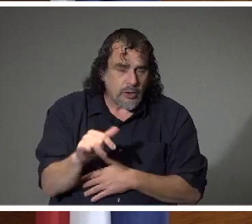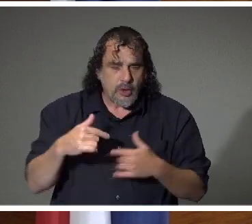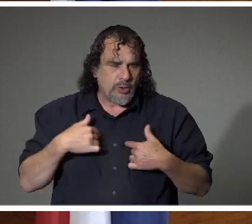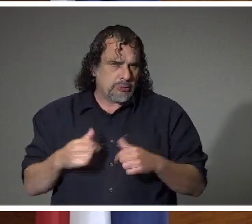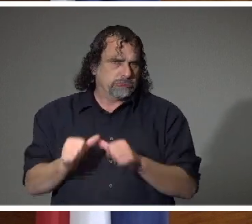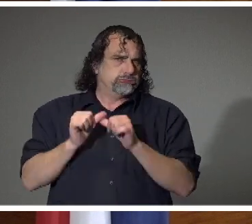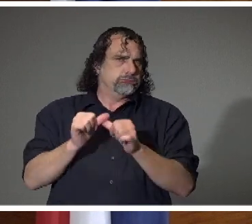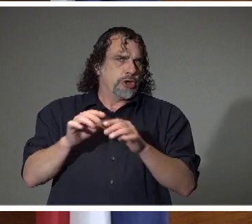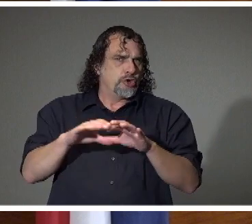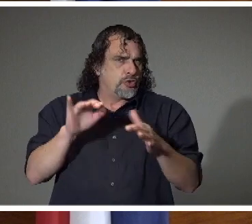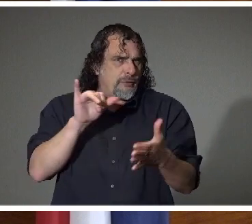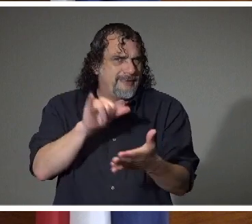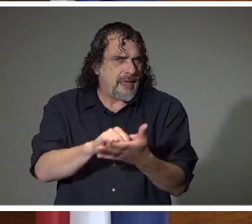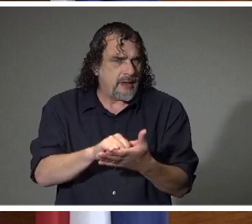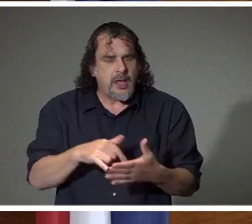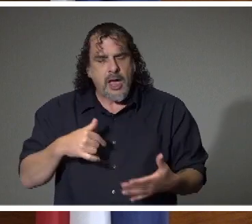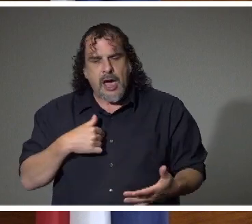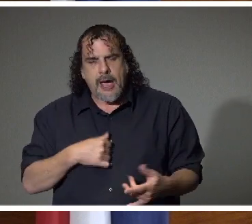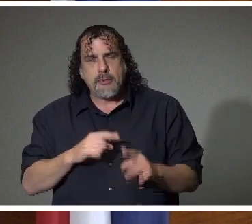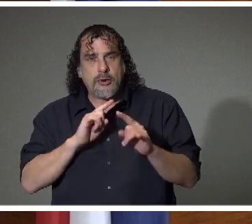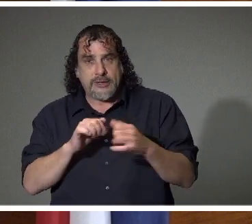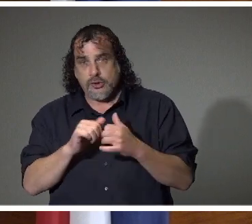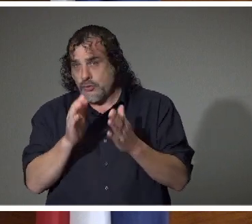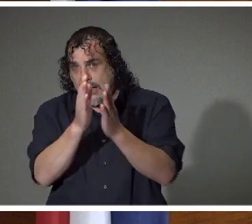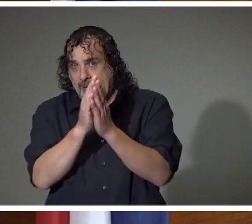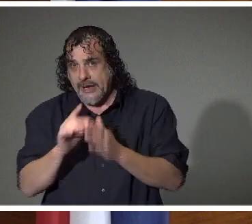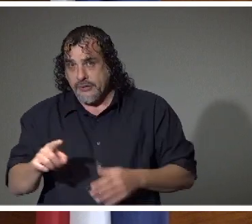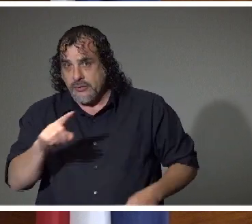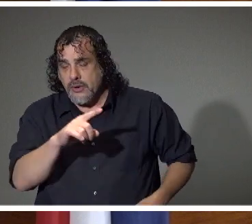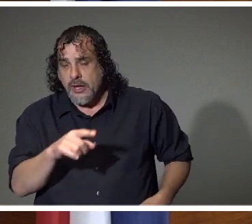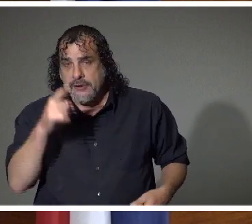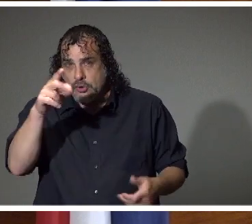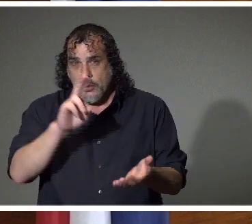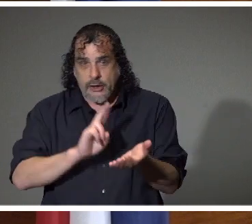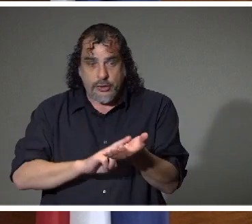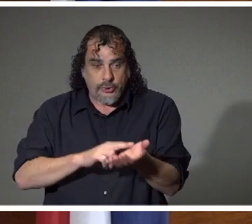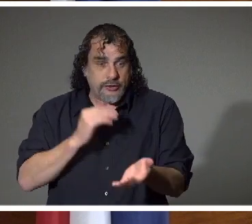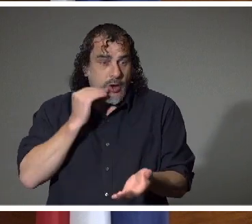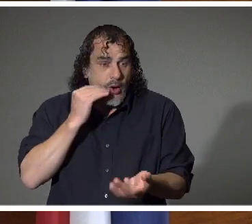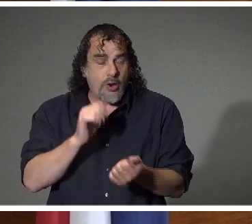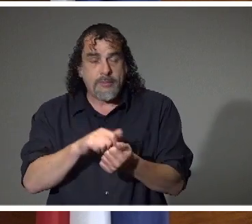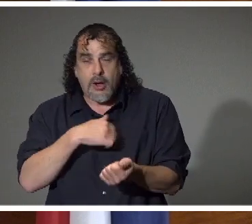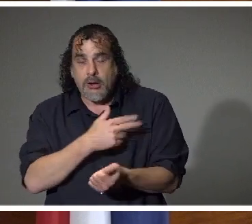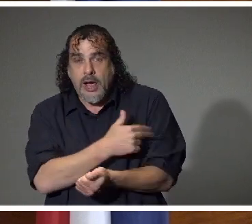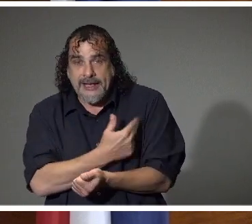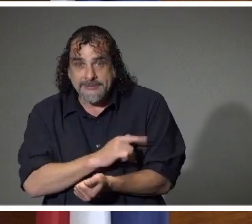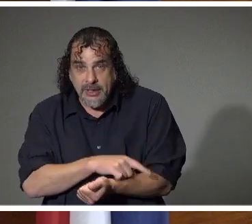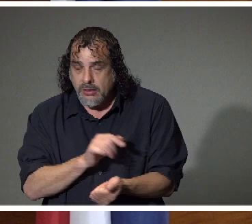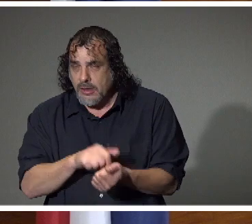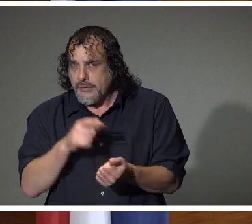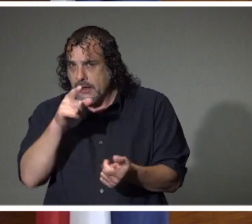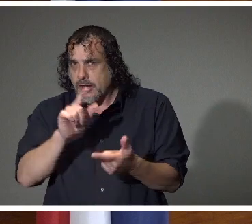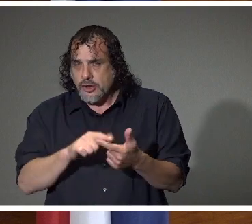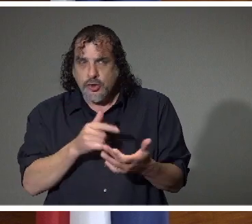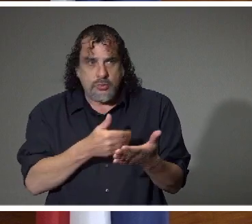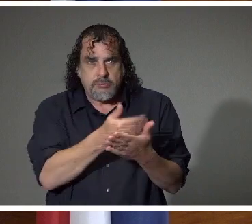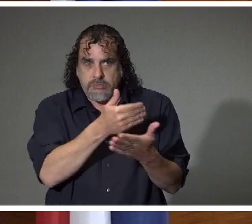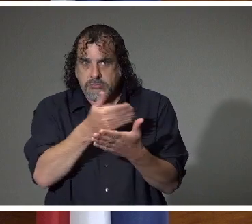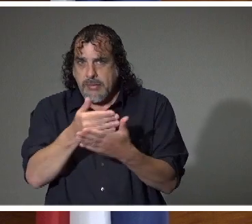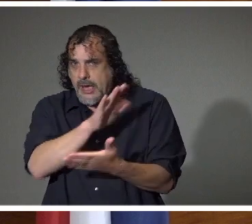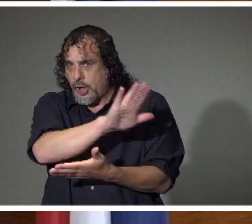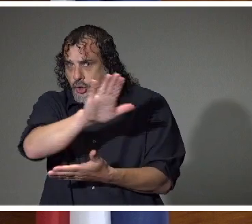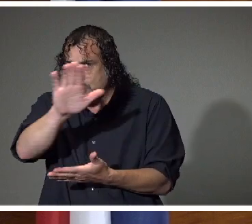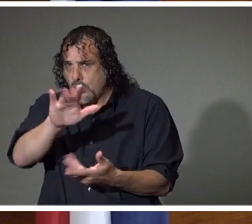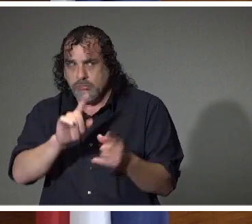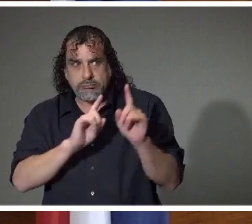continue to do that. I'm going to continue to ask you, if you are in one of those Tier 1 facilities, continue to be attempting to buy PPE on the open